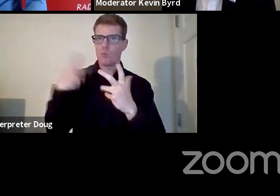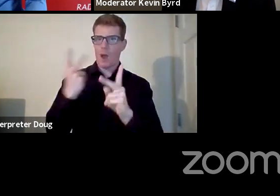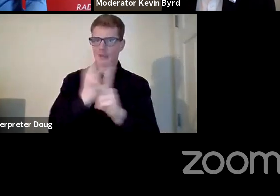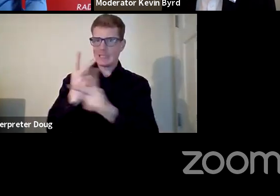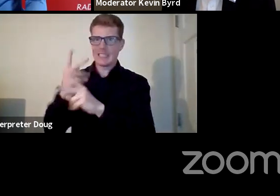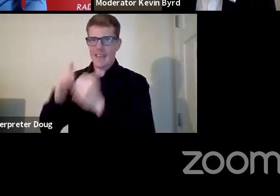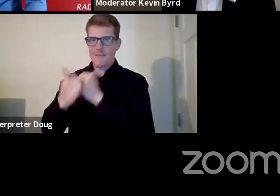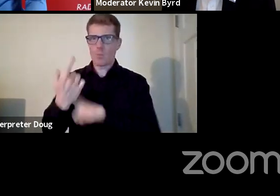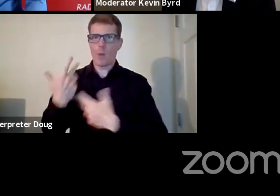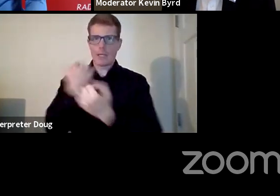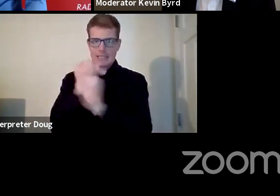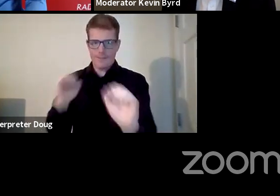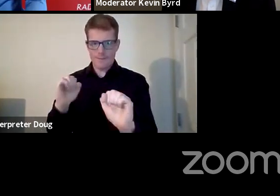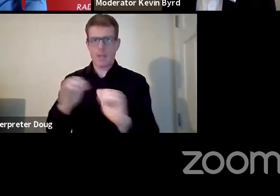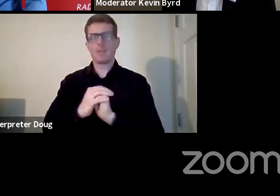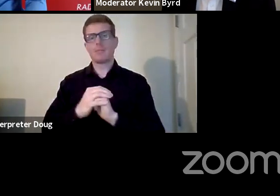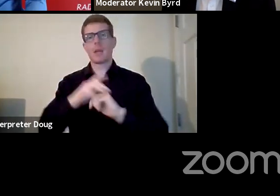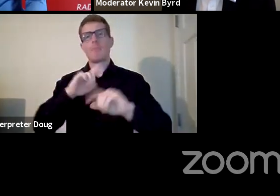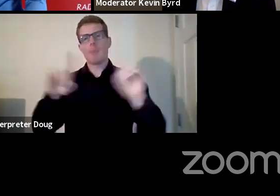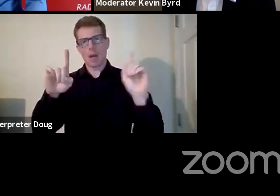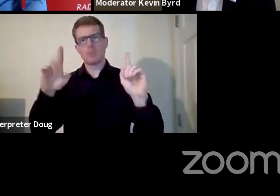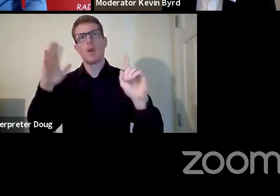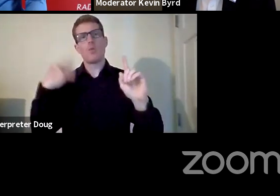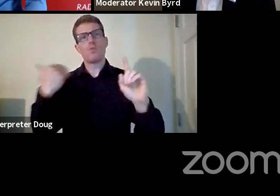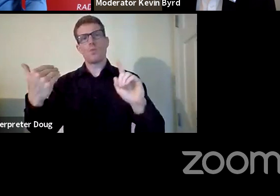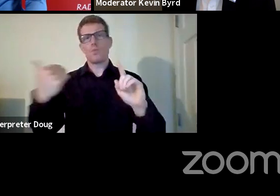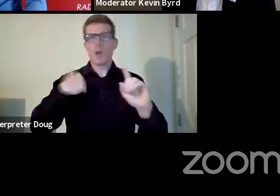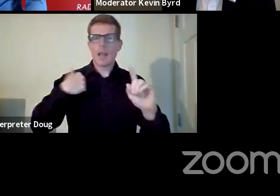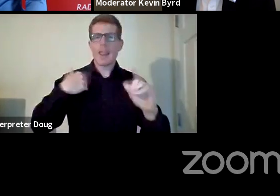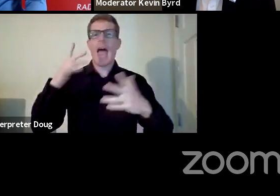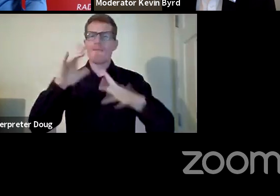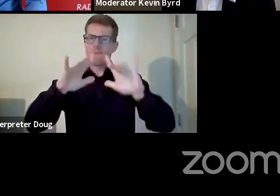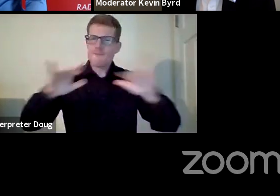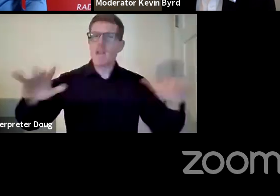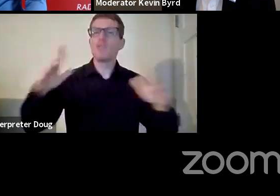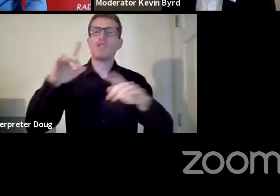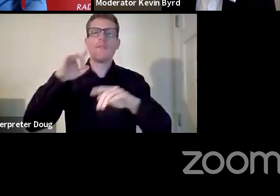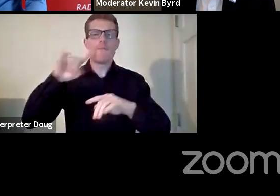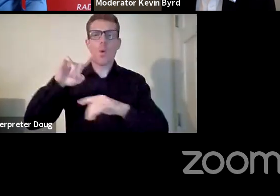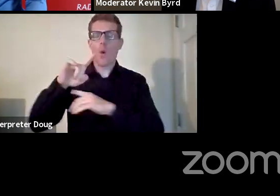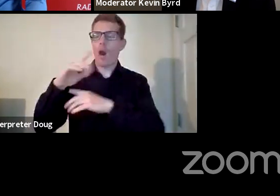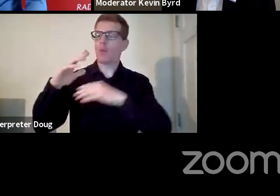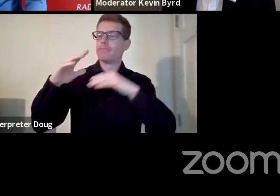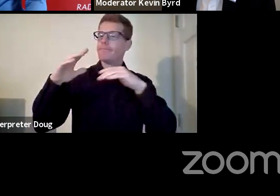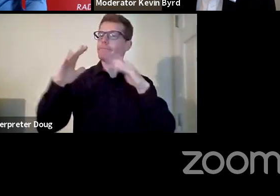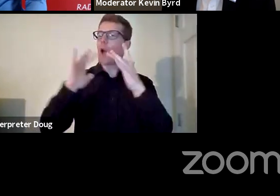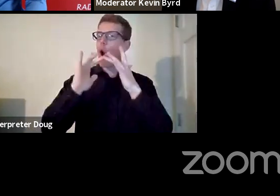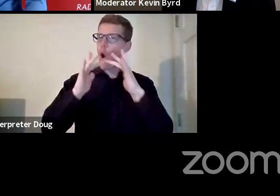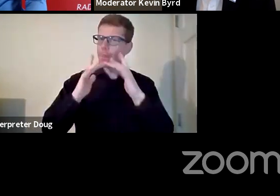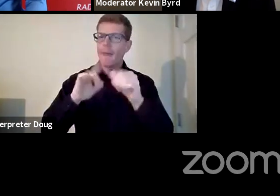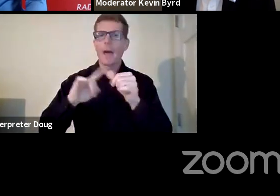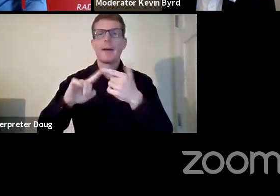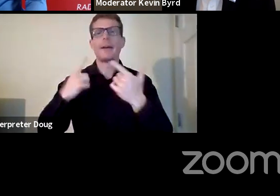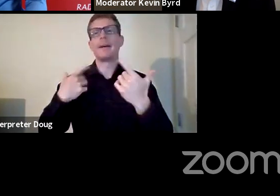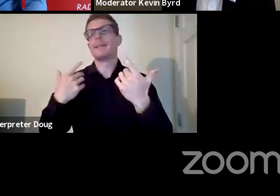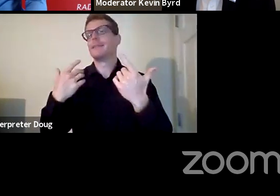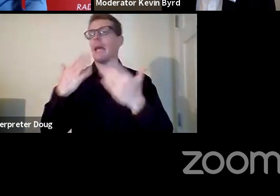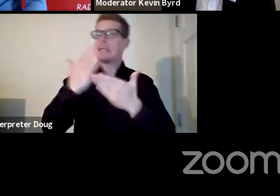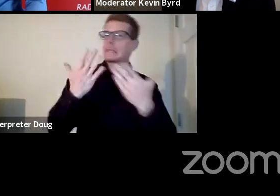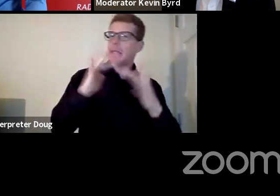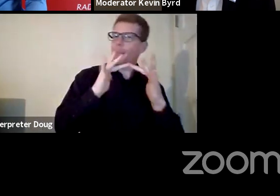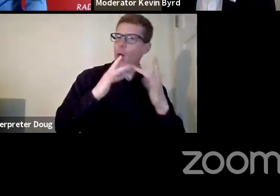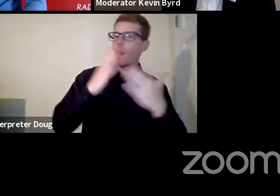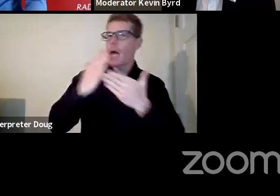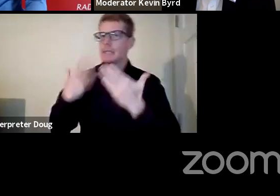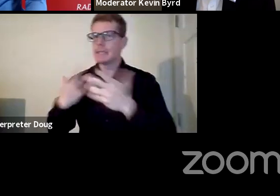of online, remote, synchronous, asynchronous, and we're still working through that. We promise to have by mid-July a very detailed accounting